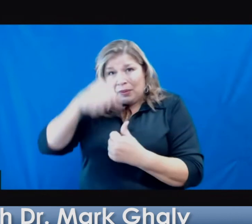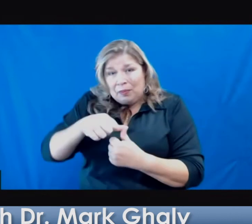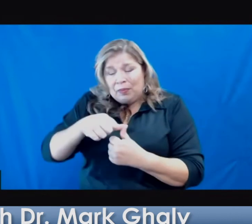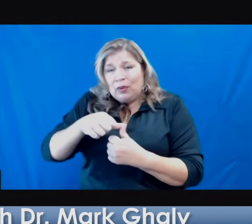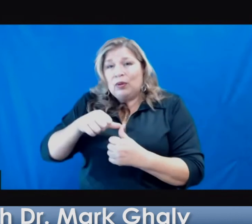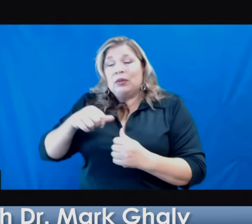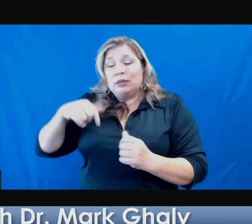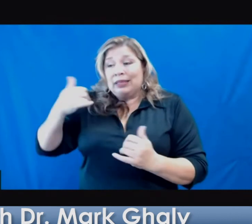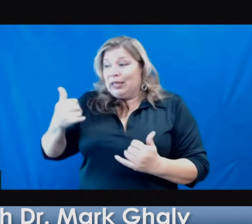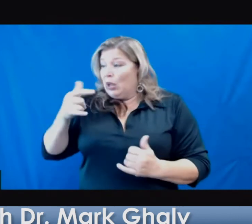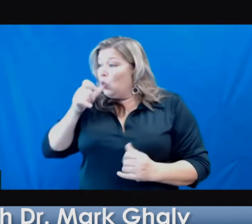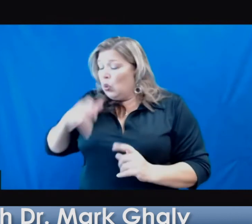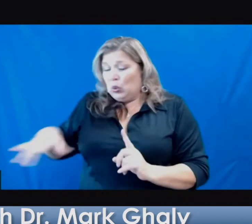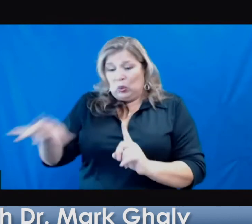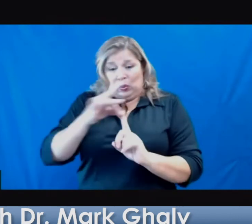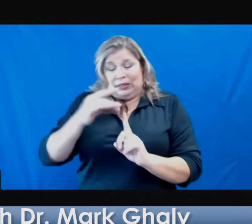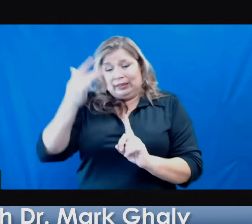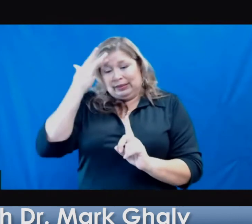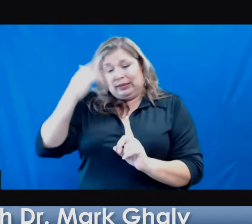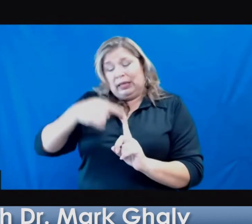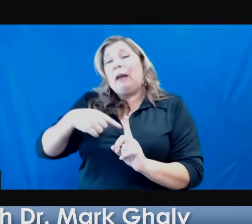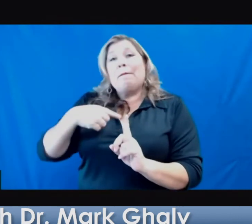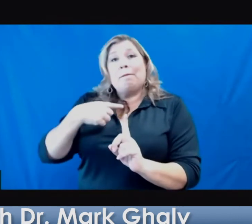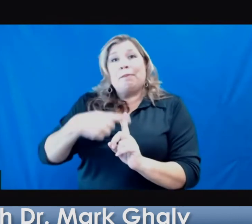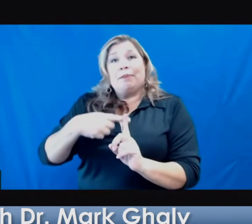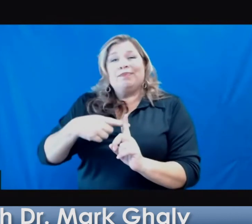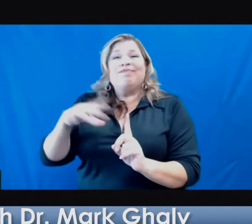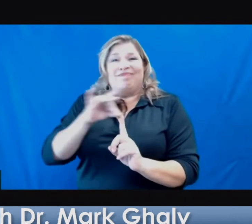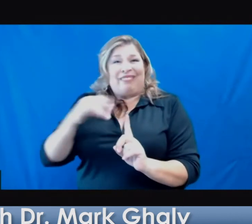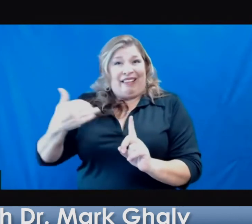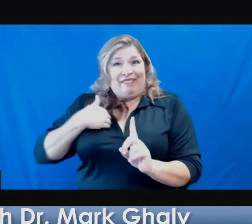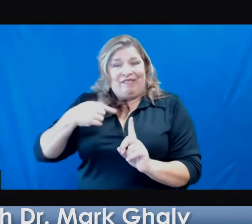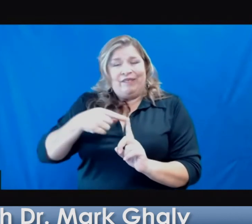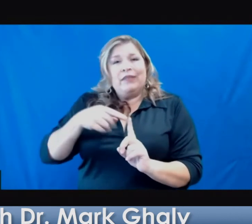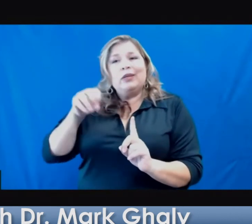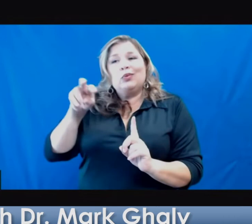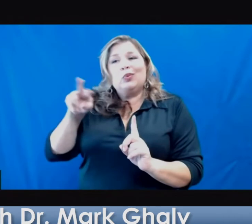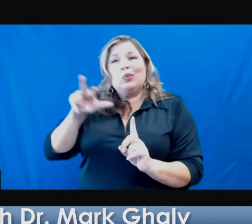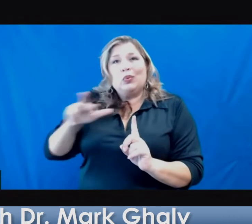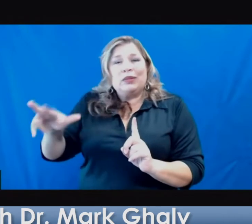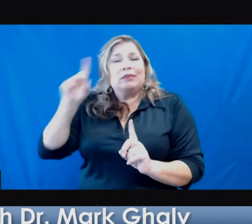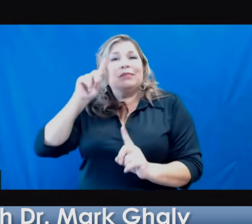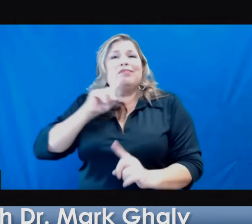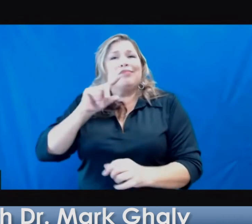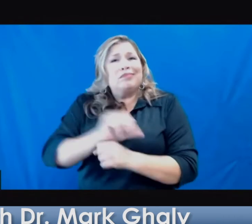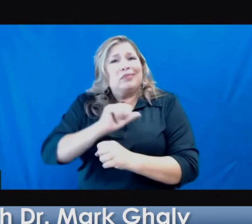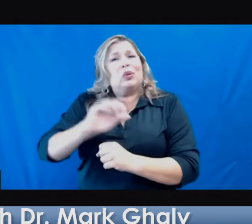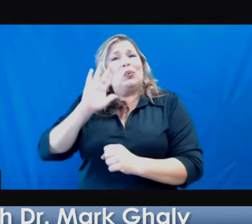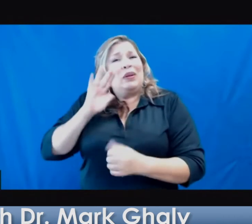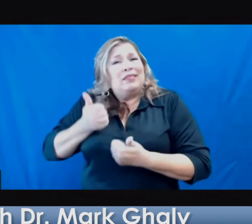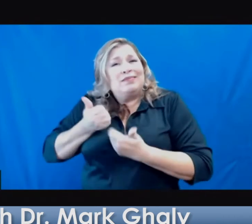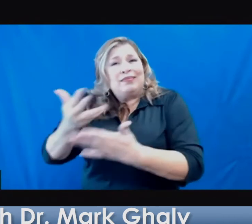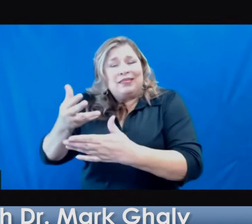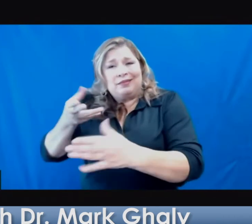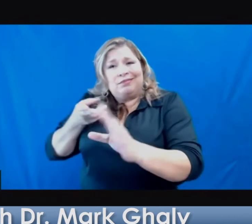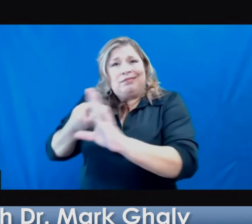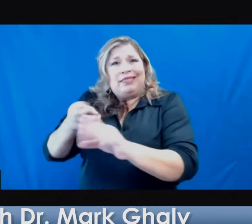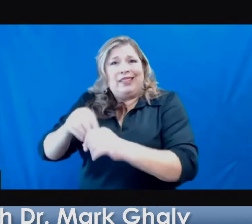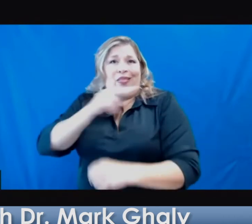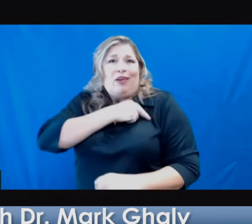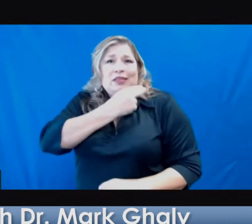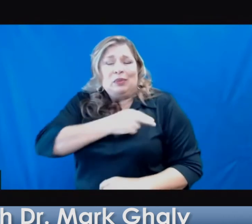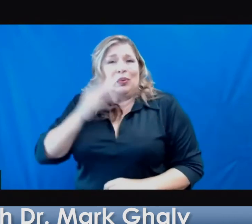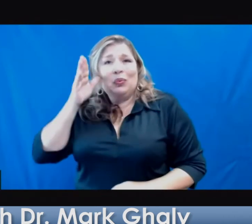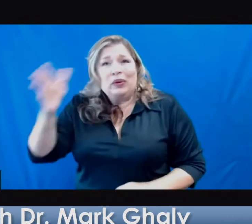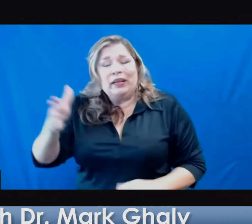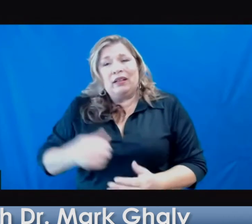the hospital, have ended up in the hospital 2 to 3 weeks later. So if you see at 10,000 cases a day, today we're